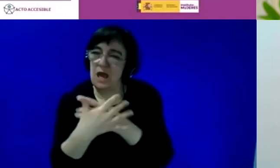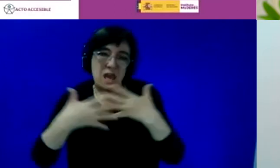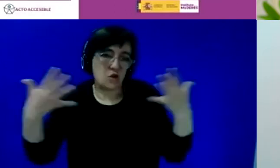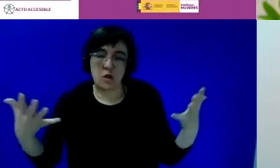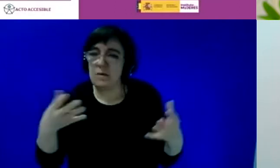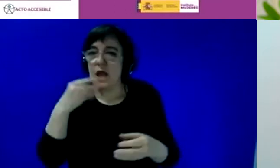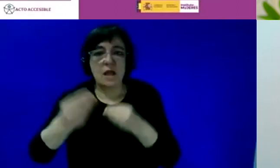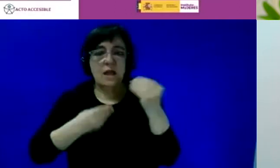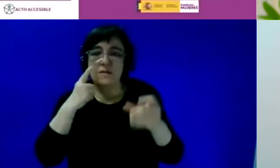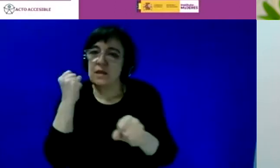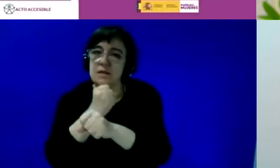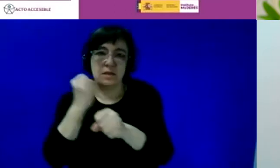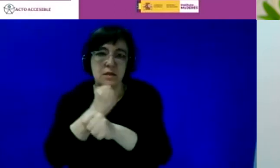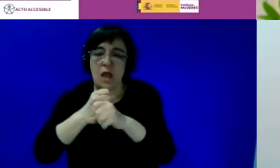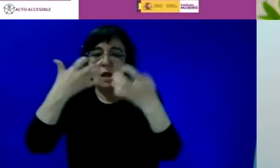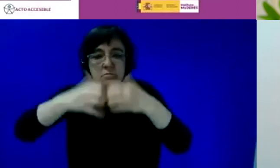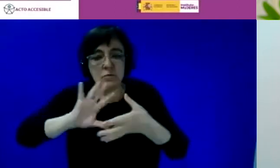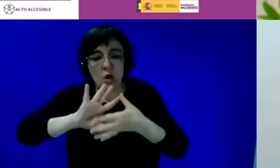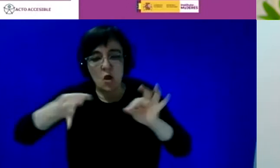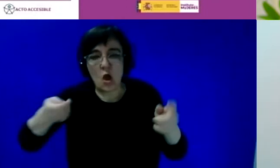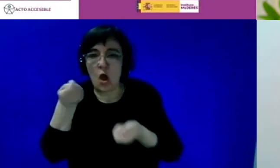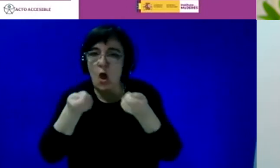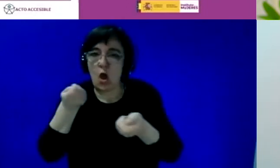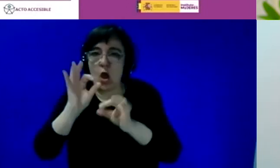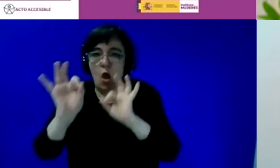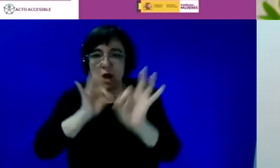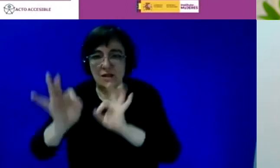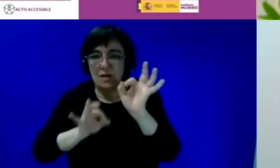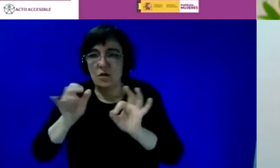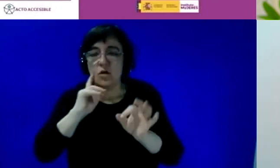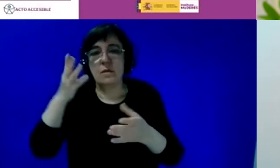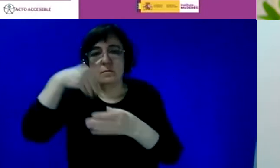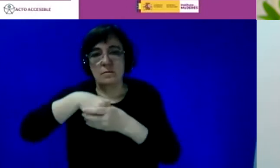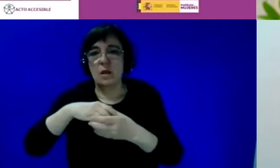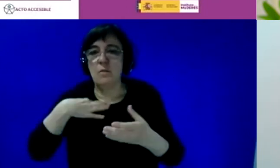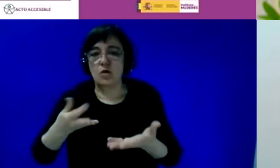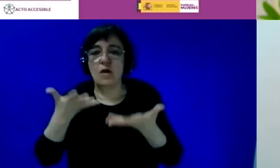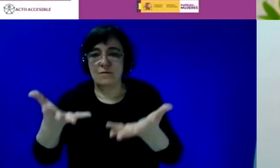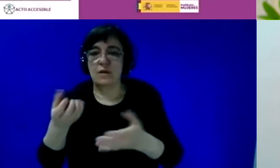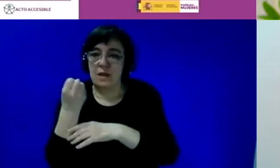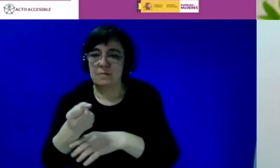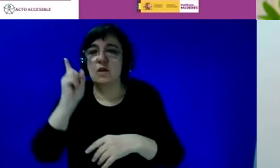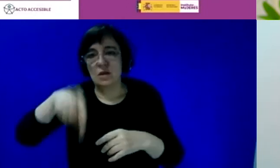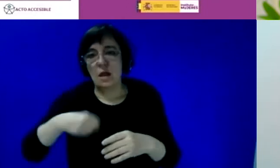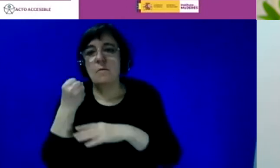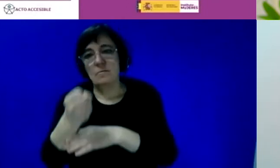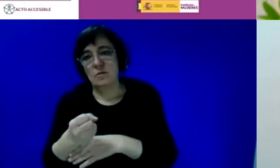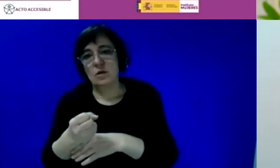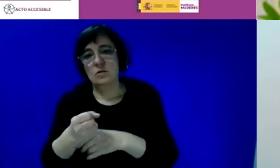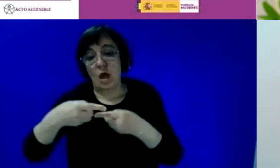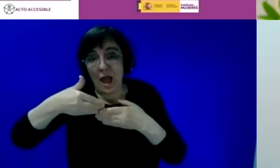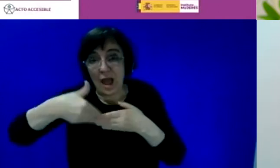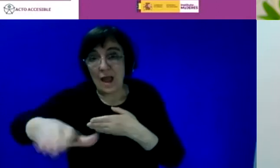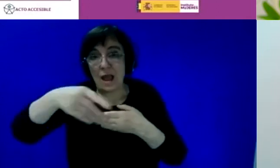that are bordering, and also long-term support for the persons that will, for the time being, be